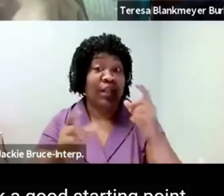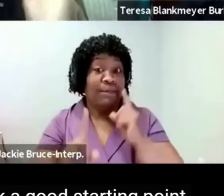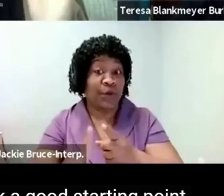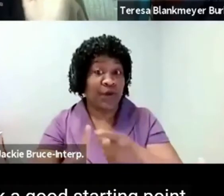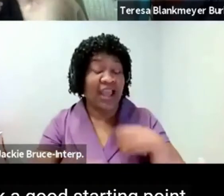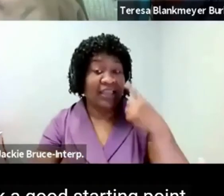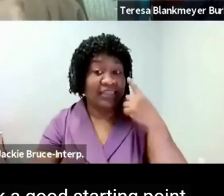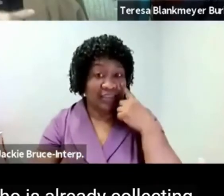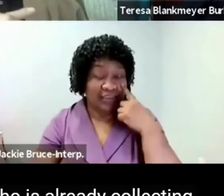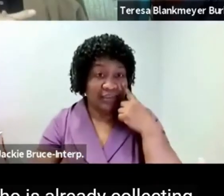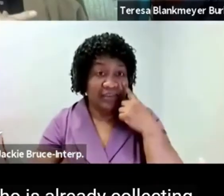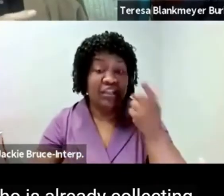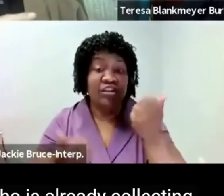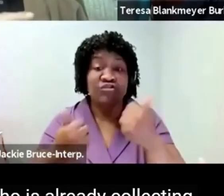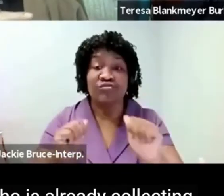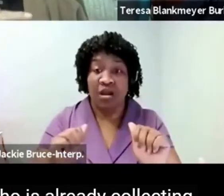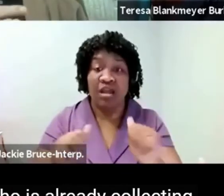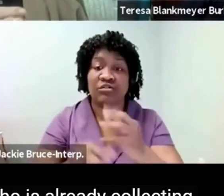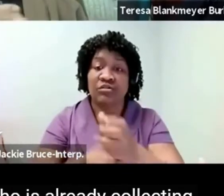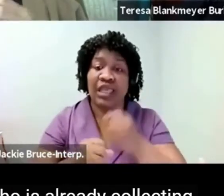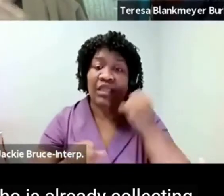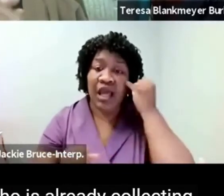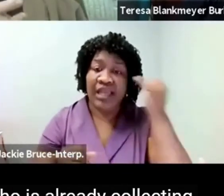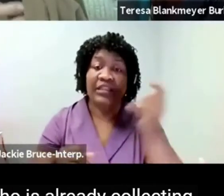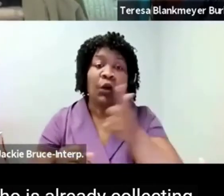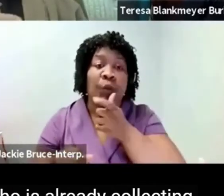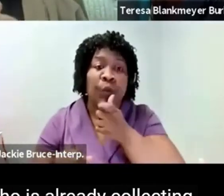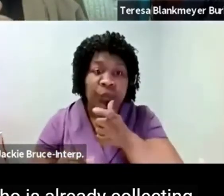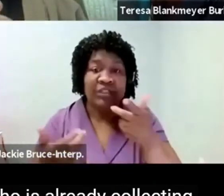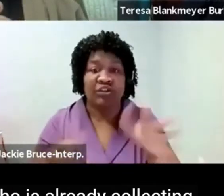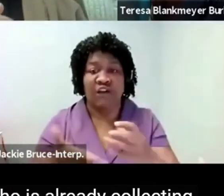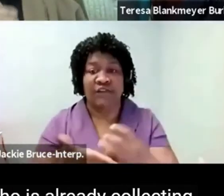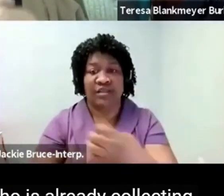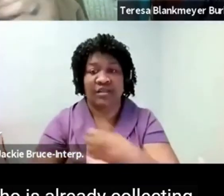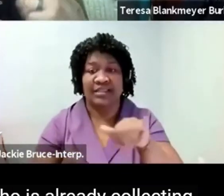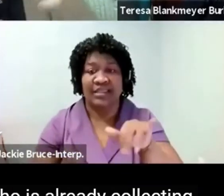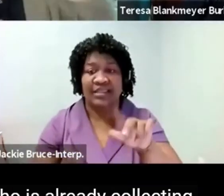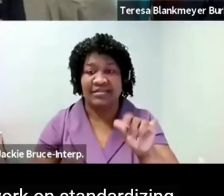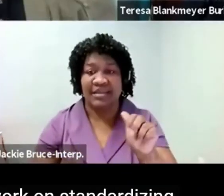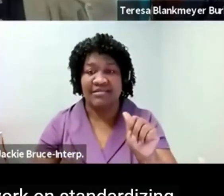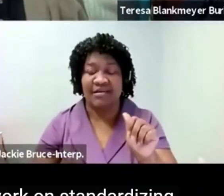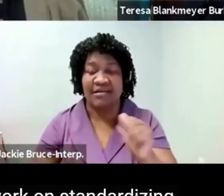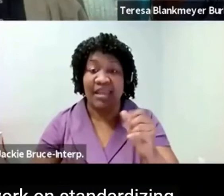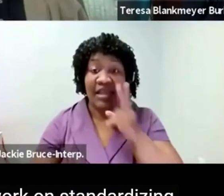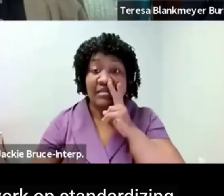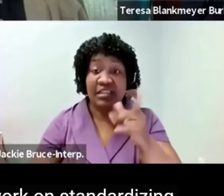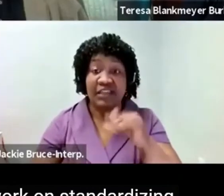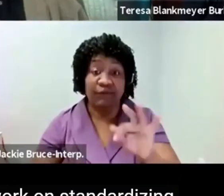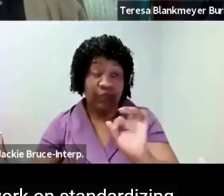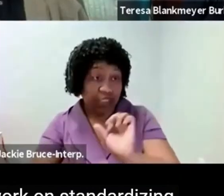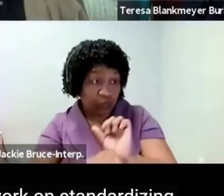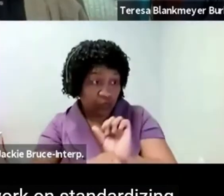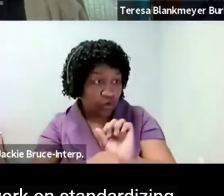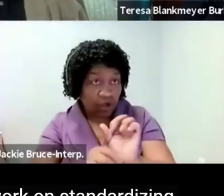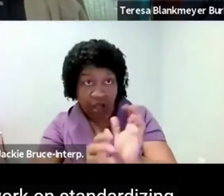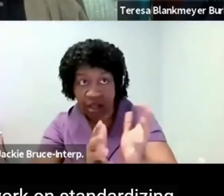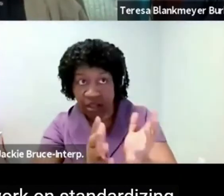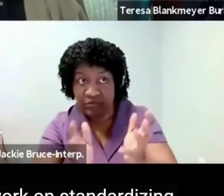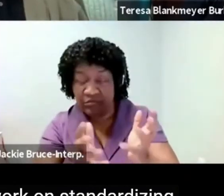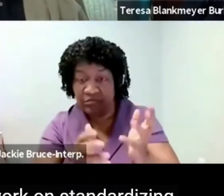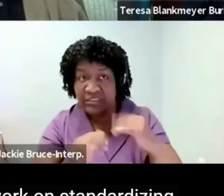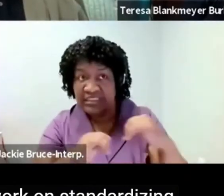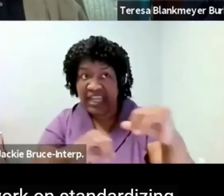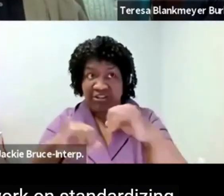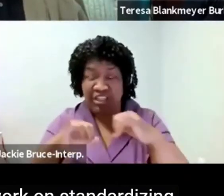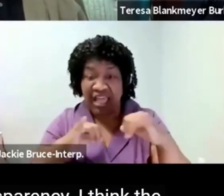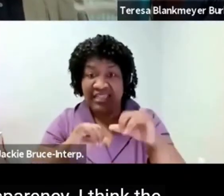be to try to get an idea of who is already collecting data and to see if we can work on